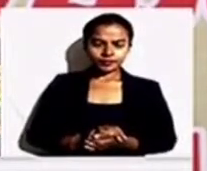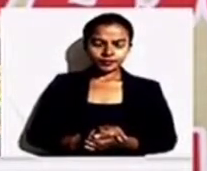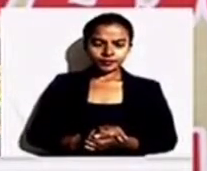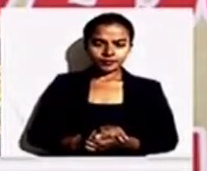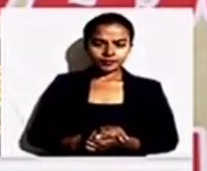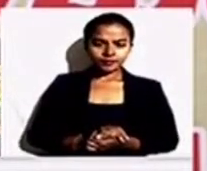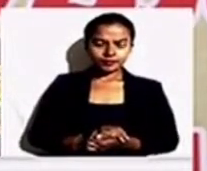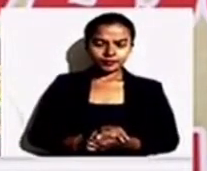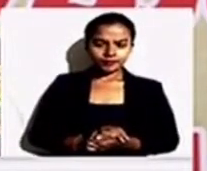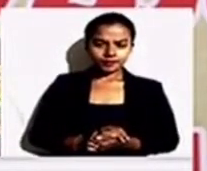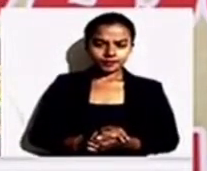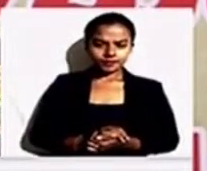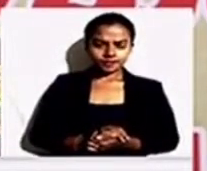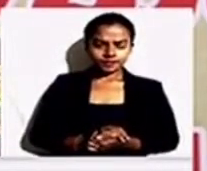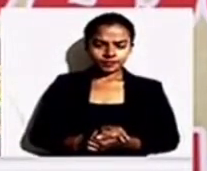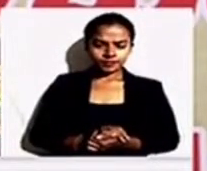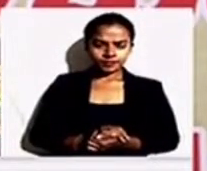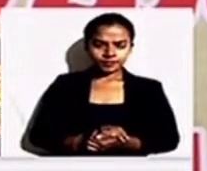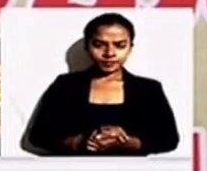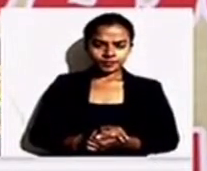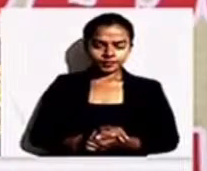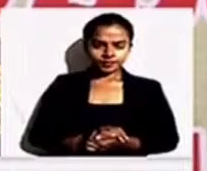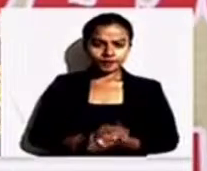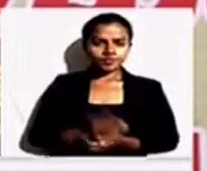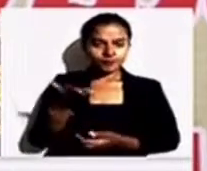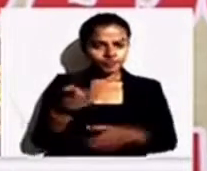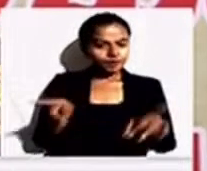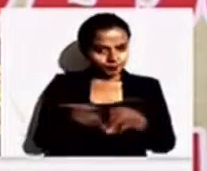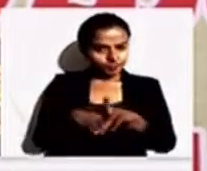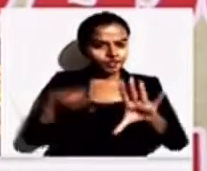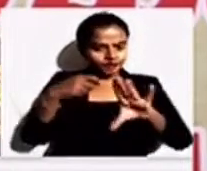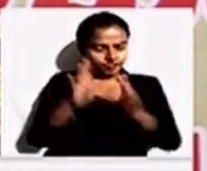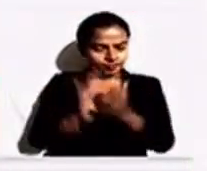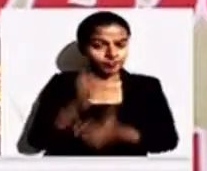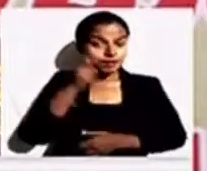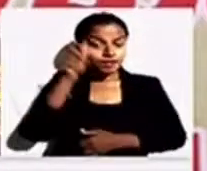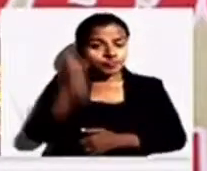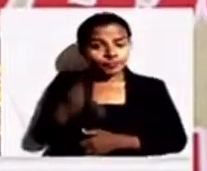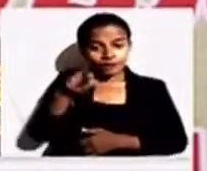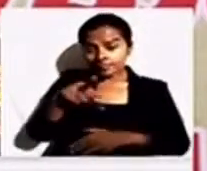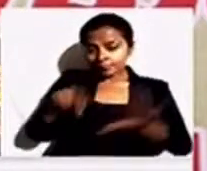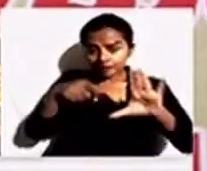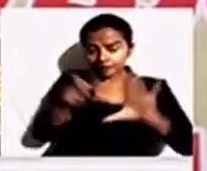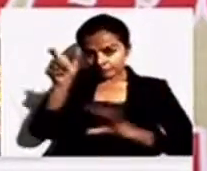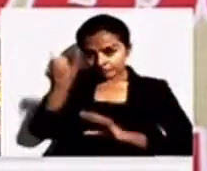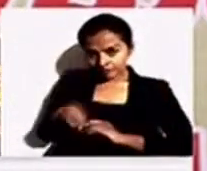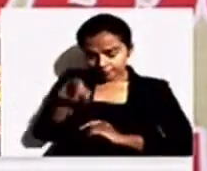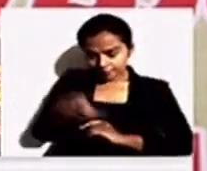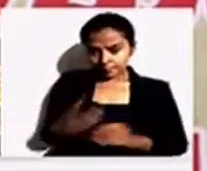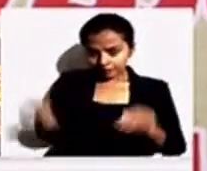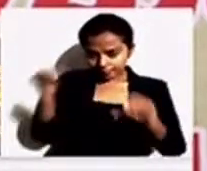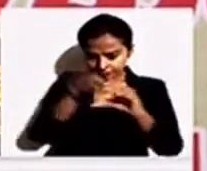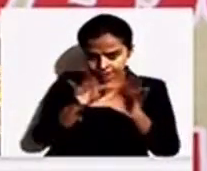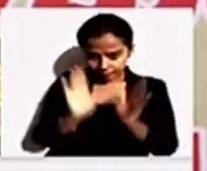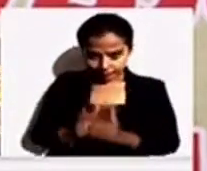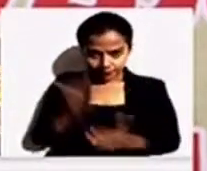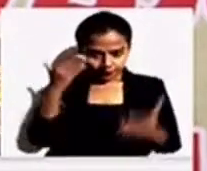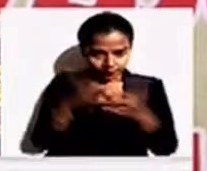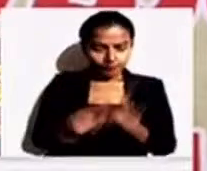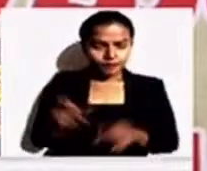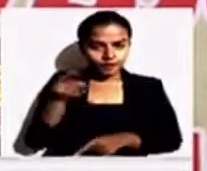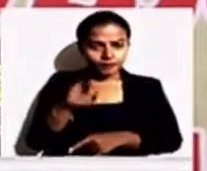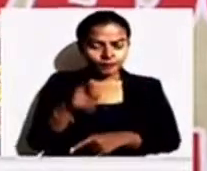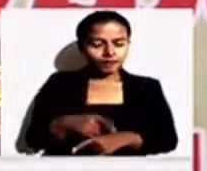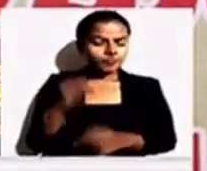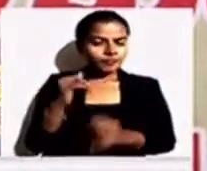This is what had taken place. The people who recorded this video seemed to be enjoying the brawl that was taking place. They could have used minimal force and prevented this